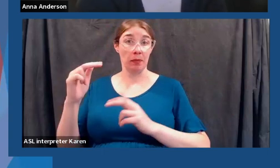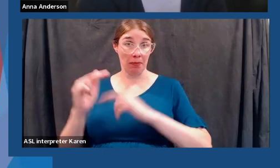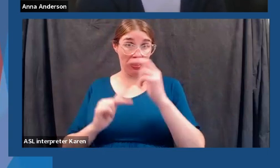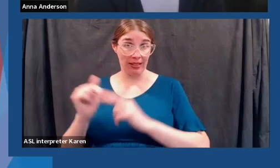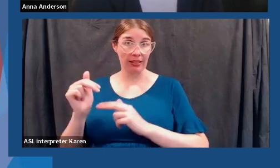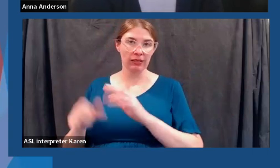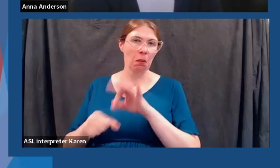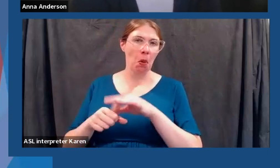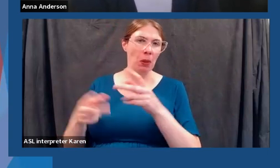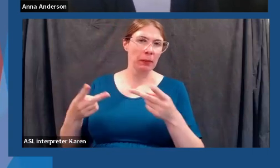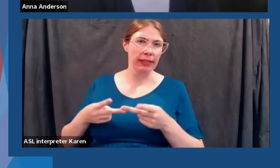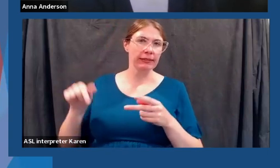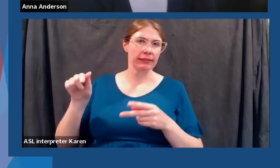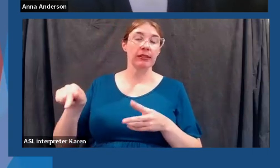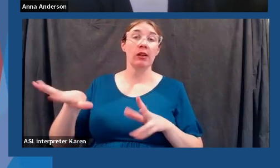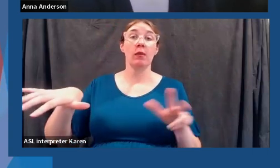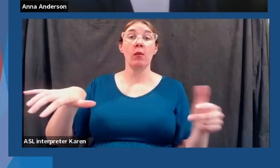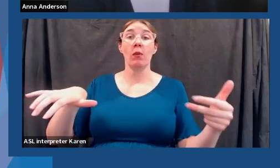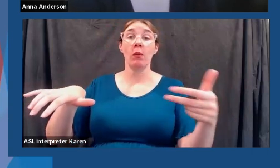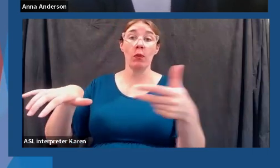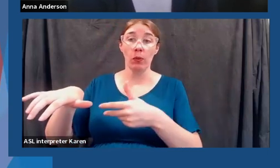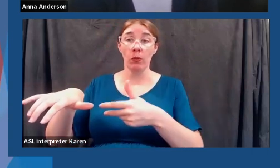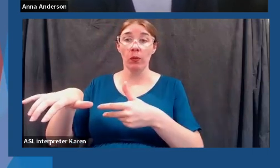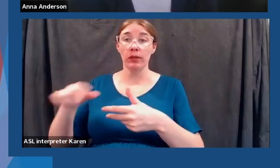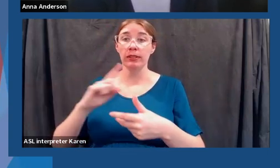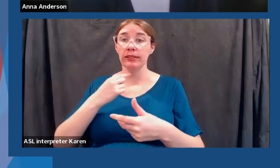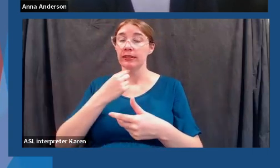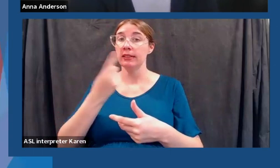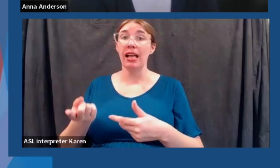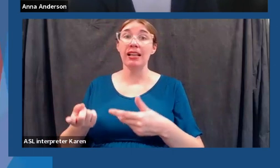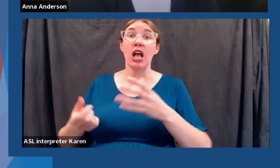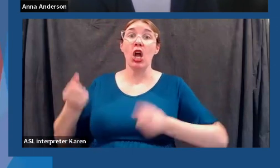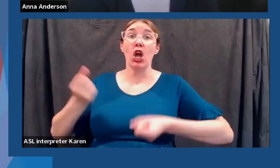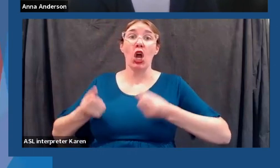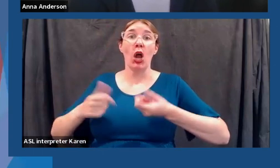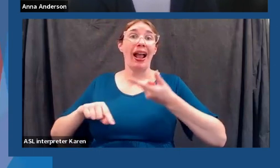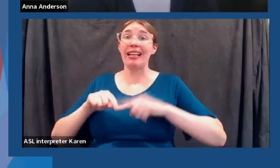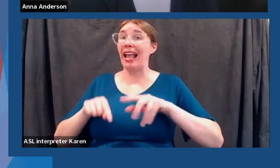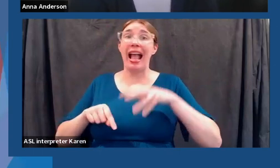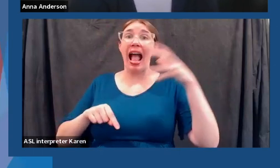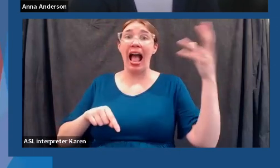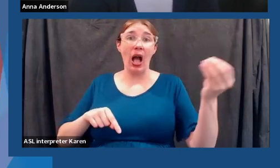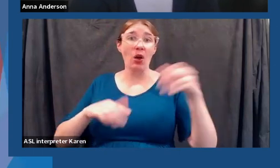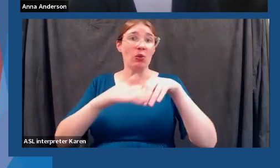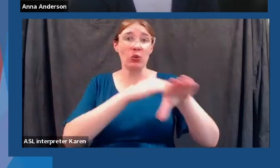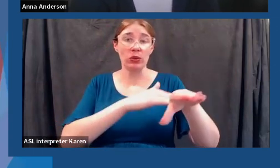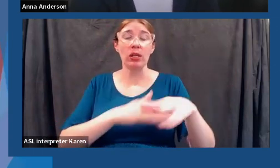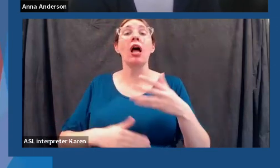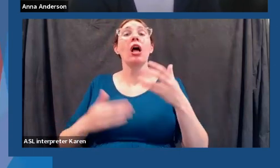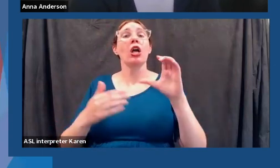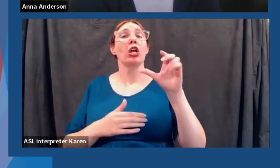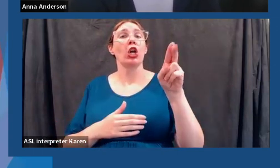place is and say, you know, I can't get out of my vehicle to come into the building. I would like curbside voting. I